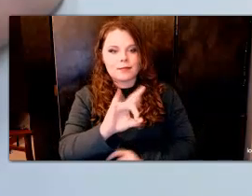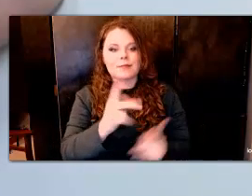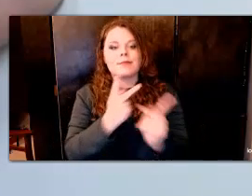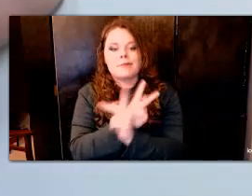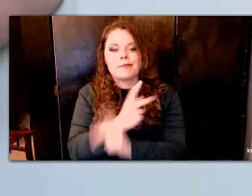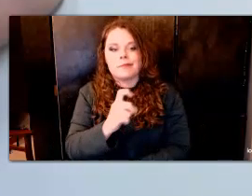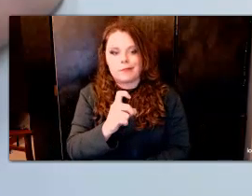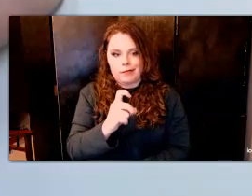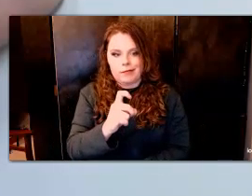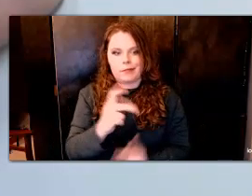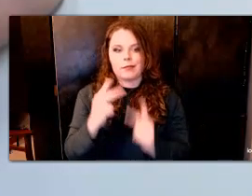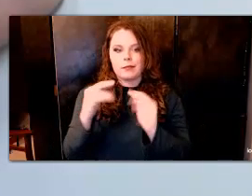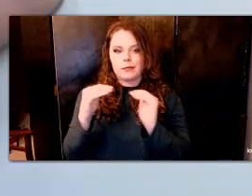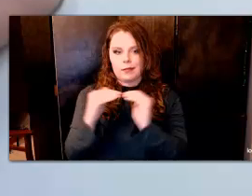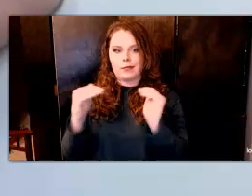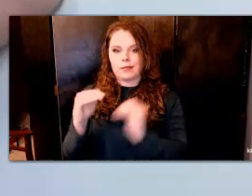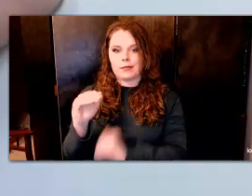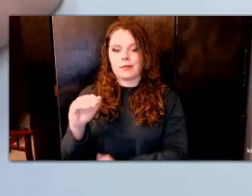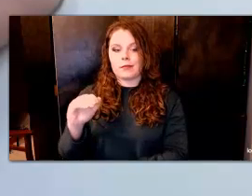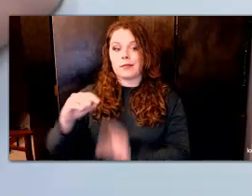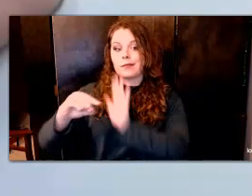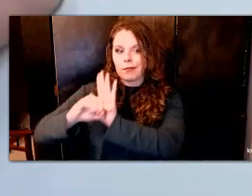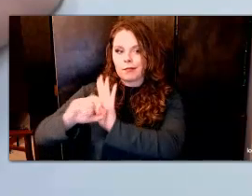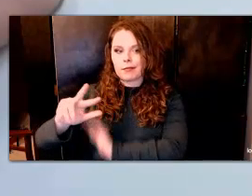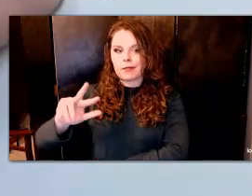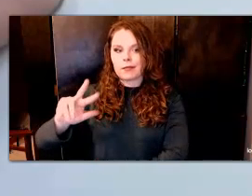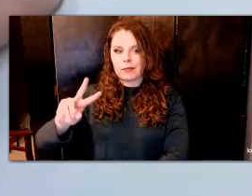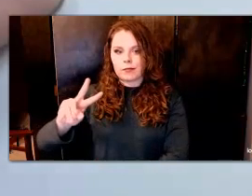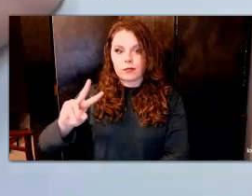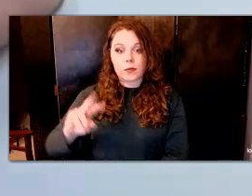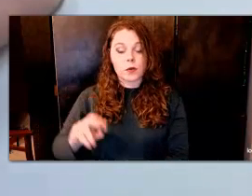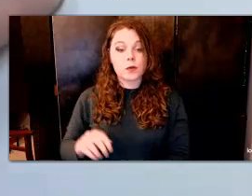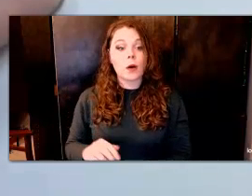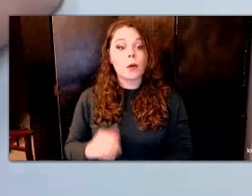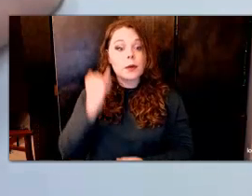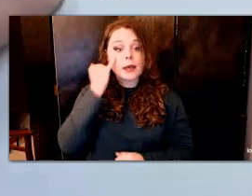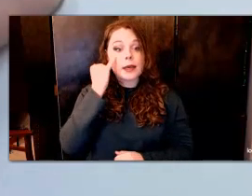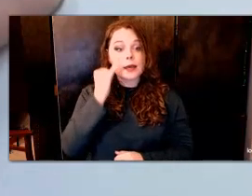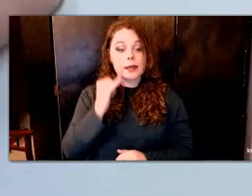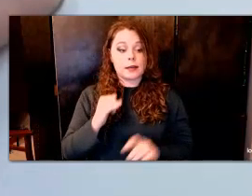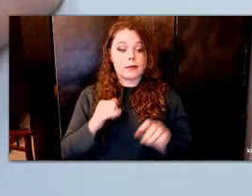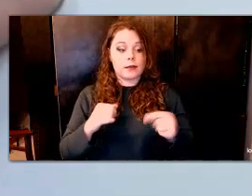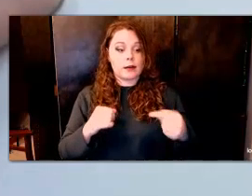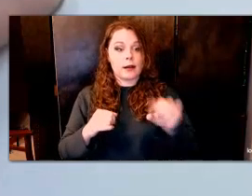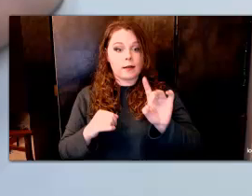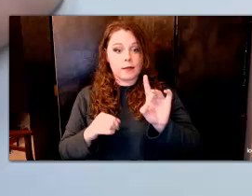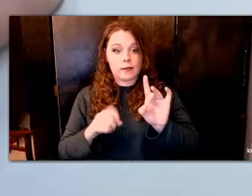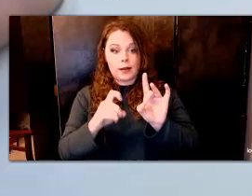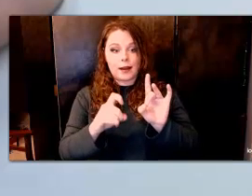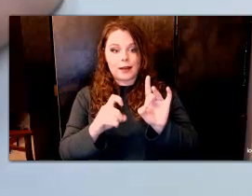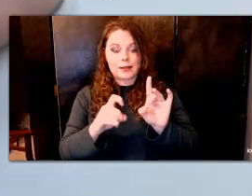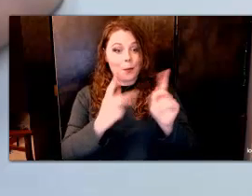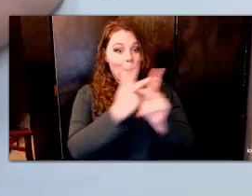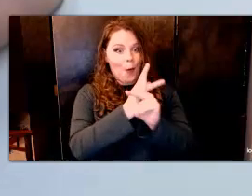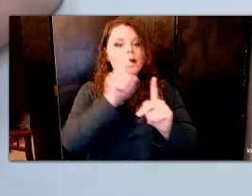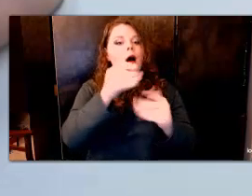negative 32. The opposite of multiplying by negative 8 is dividing by negative 8.